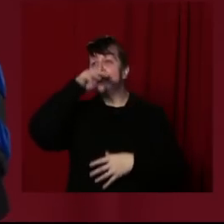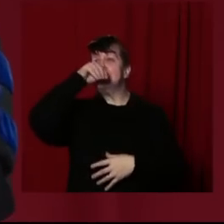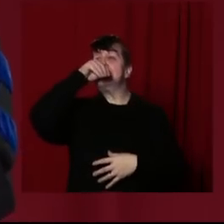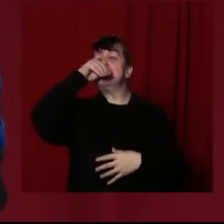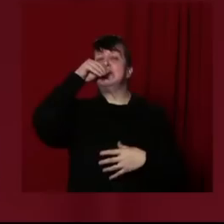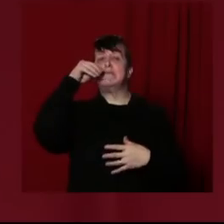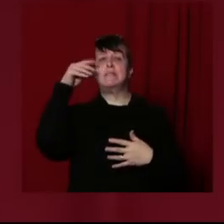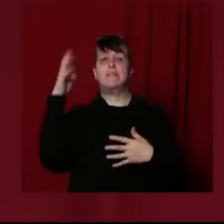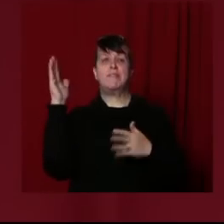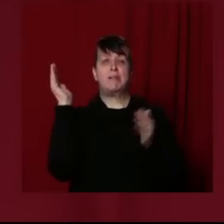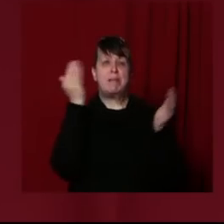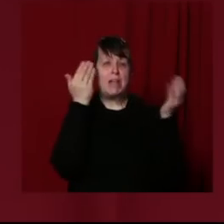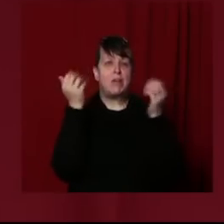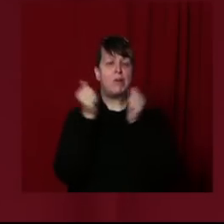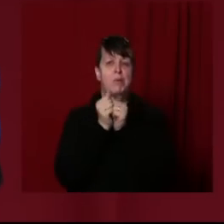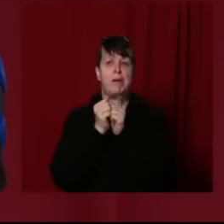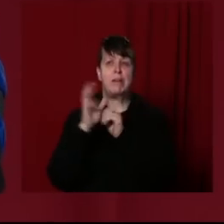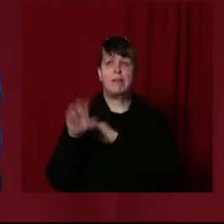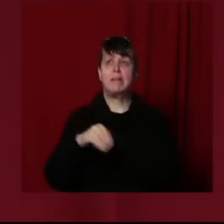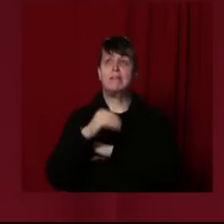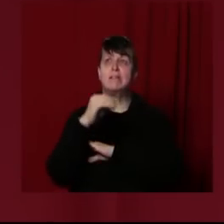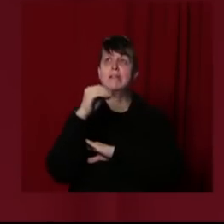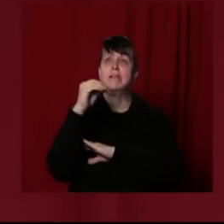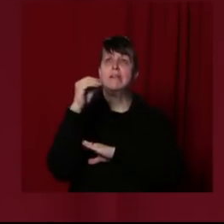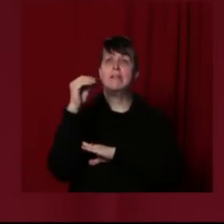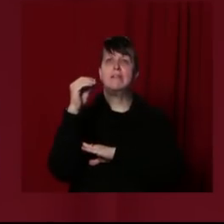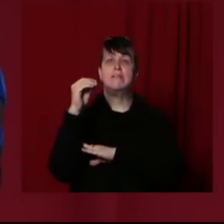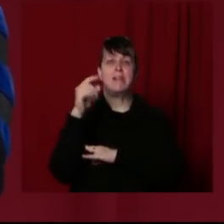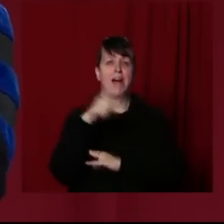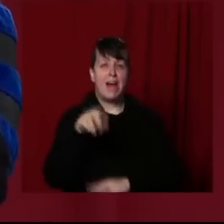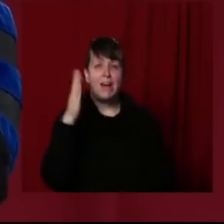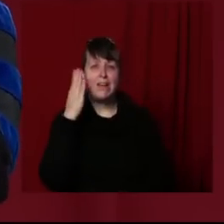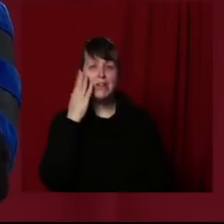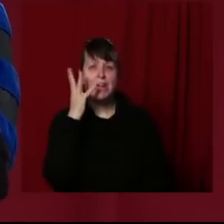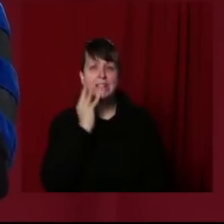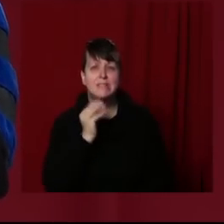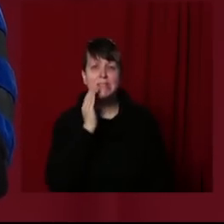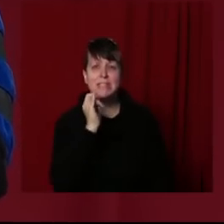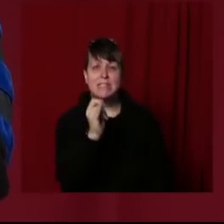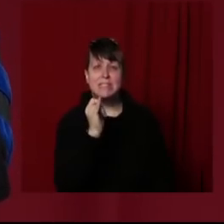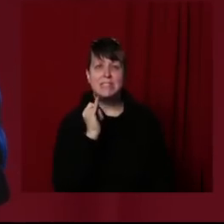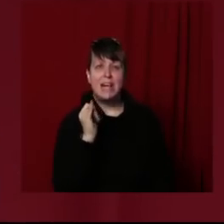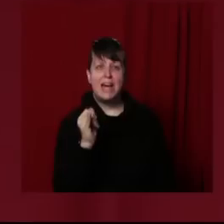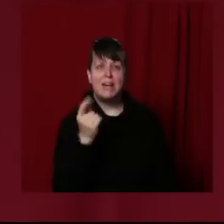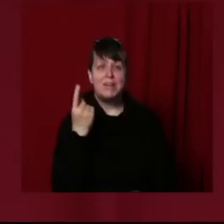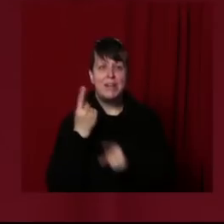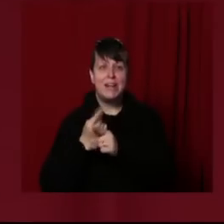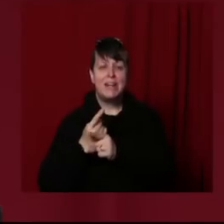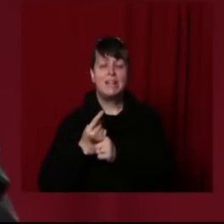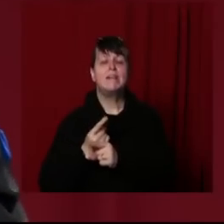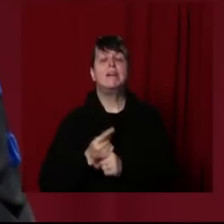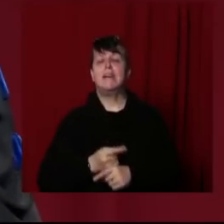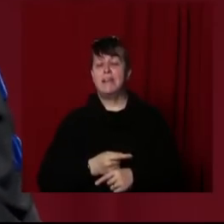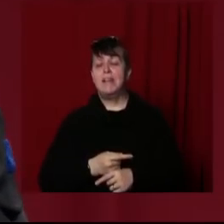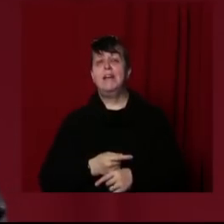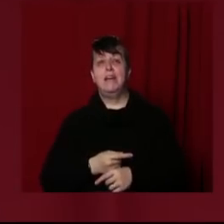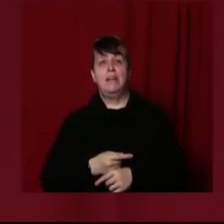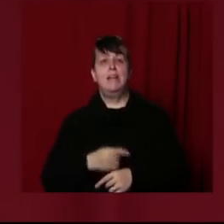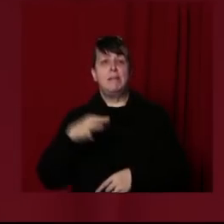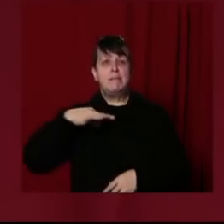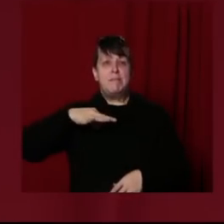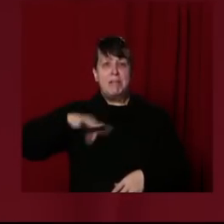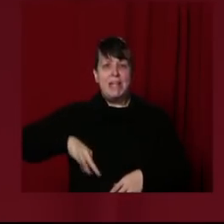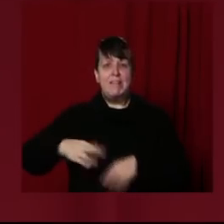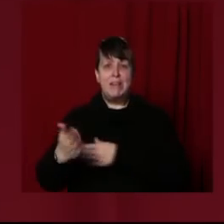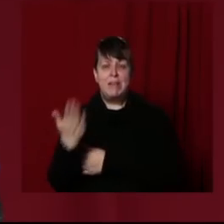smells of the breaking of the day. I know you've had some mornings like that. Writers have long touted the benefits of the morning.